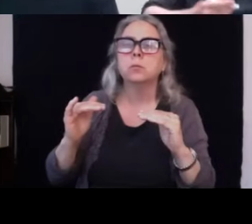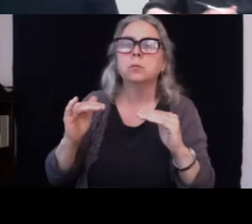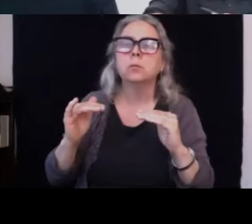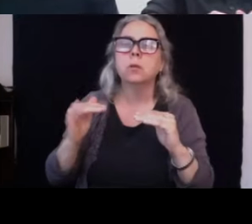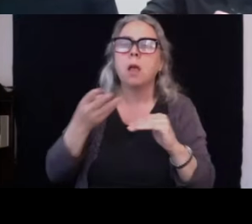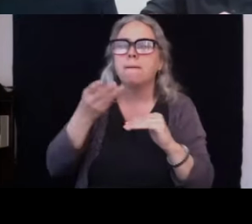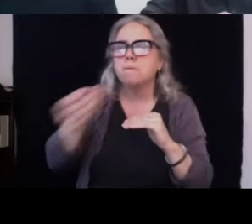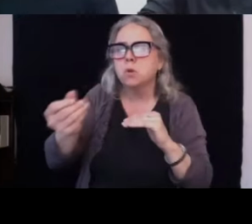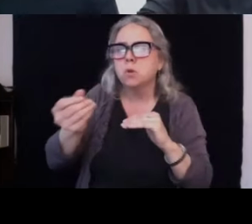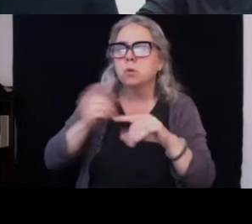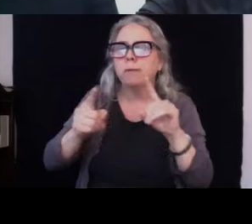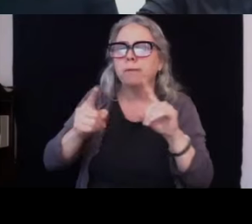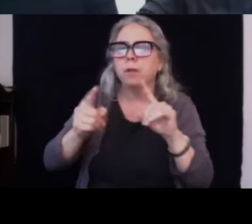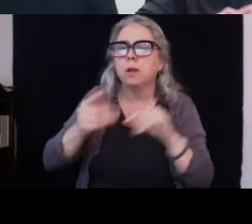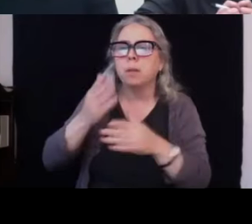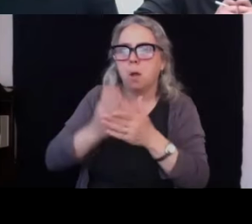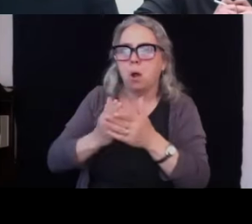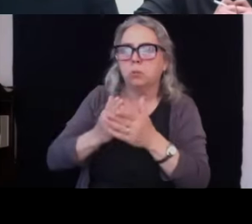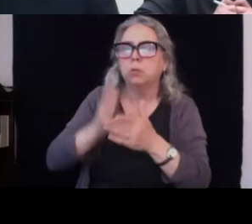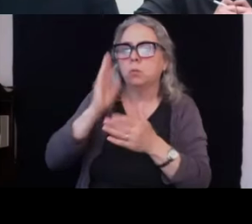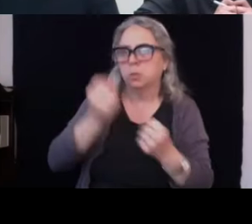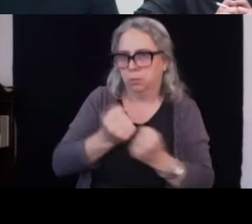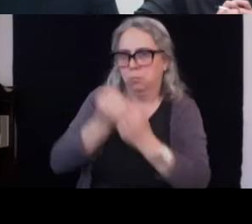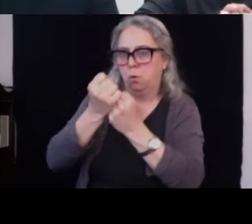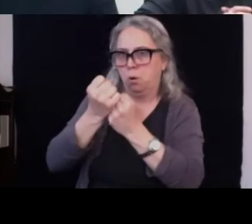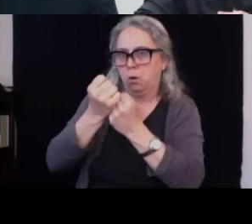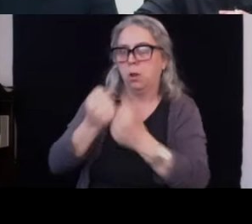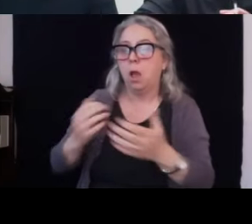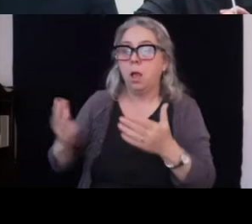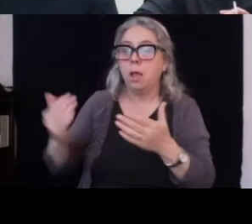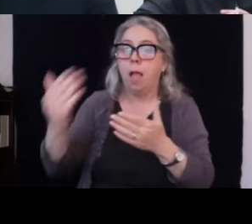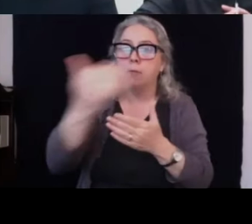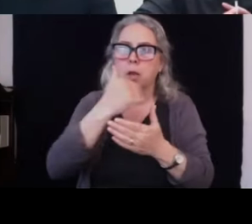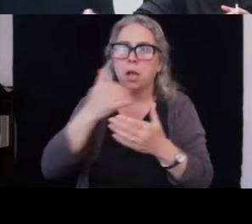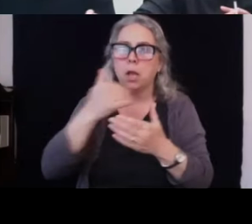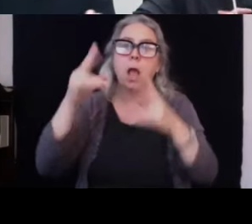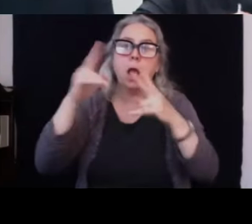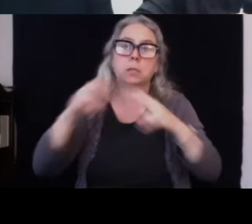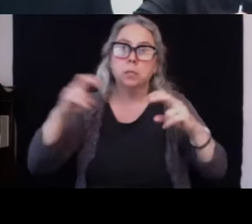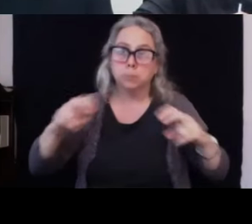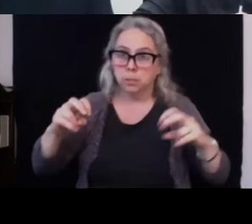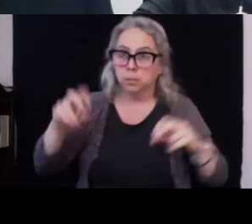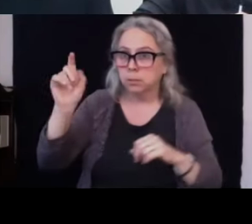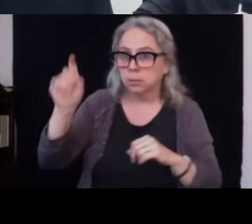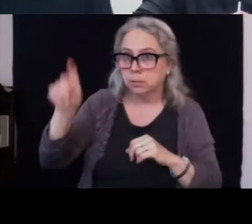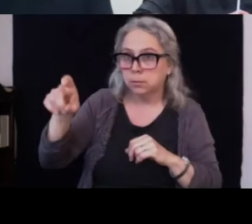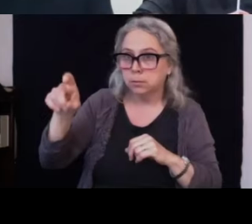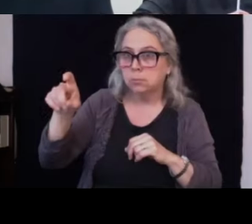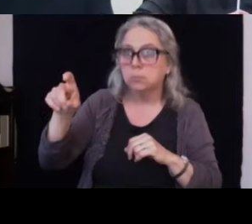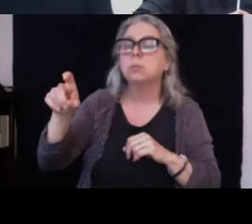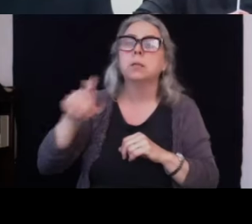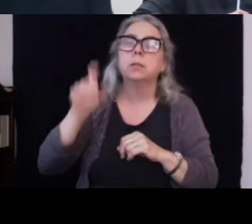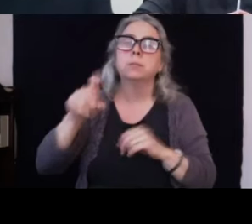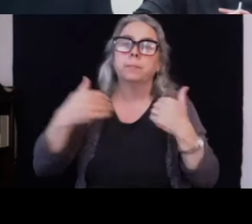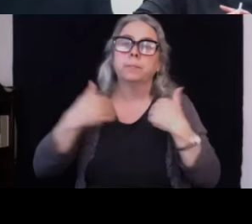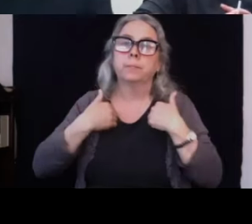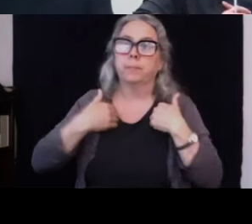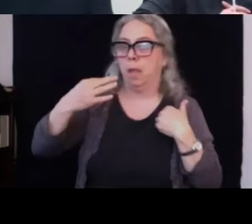Couple pieces that they're going to support you with, and that is gathering assessments that are needed. You need to have an